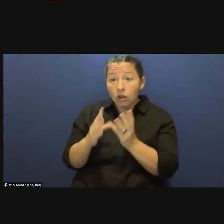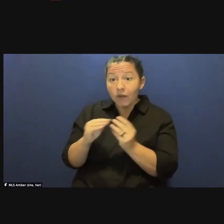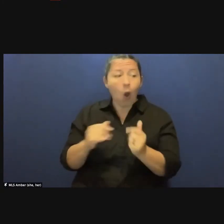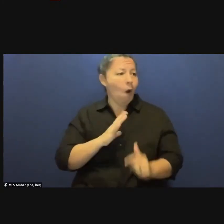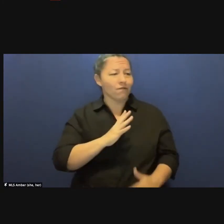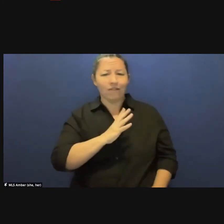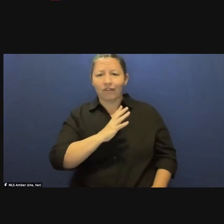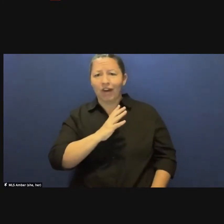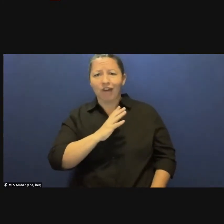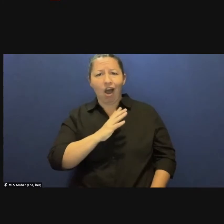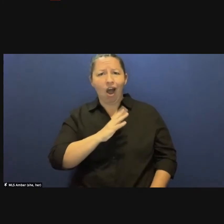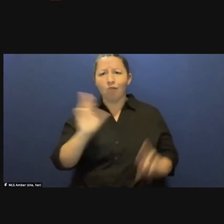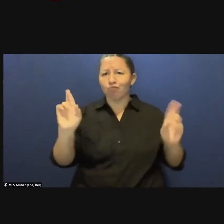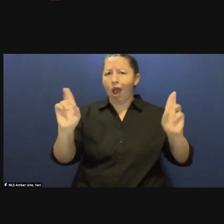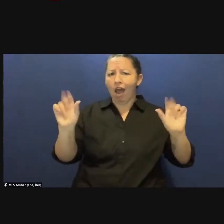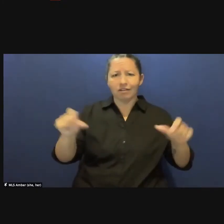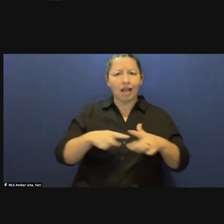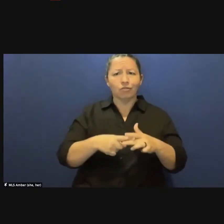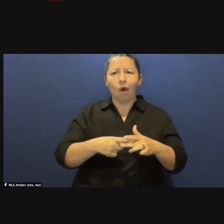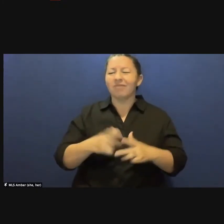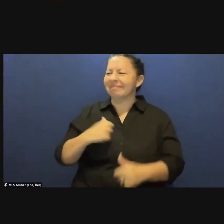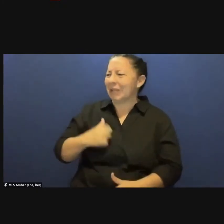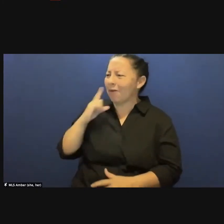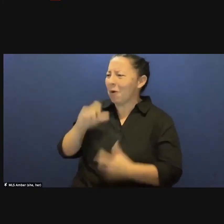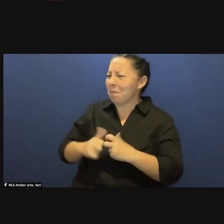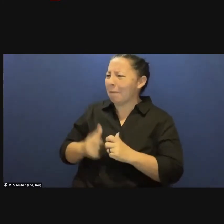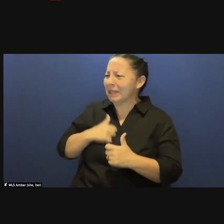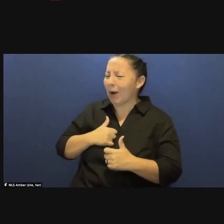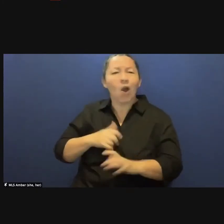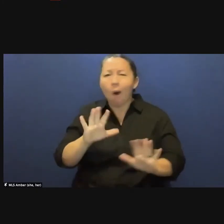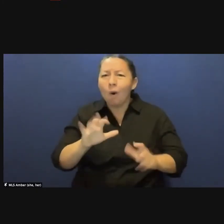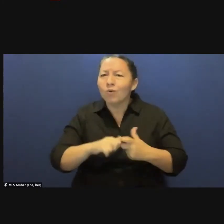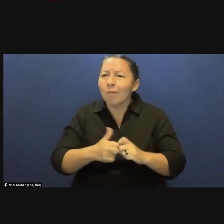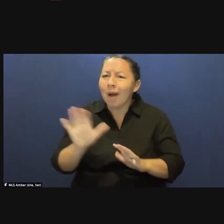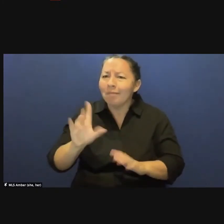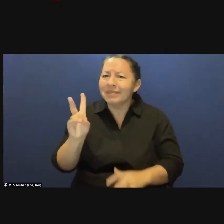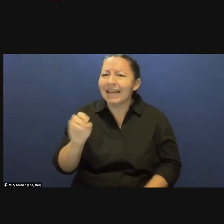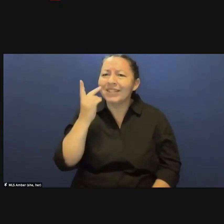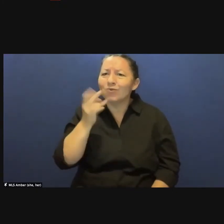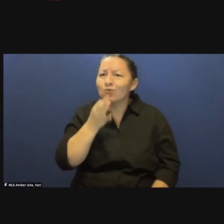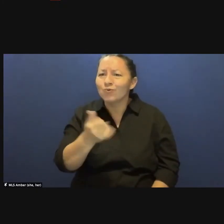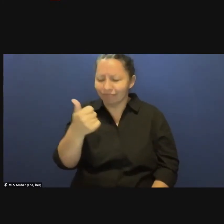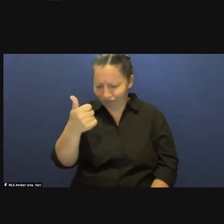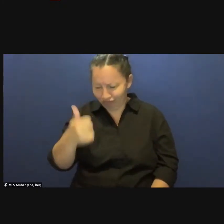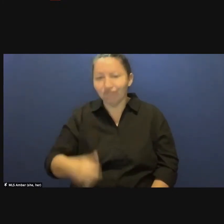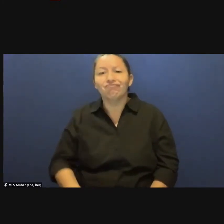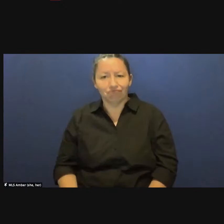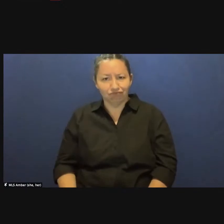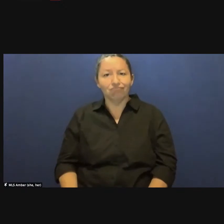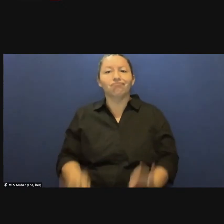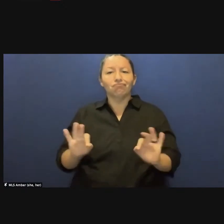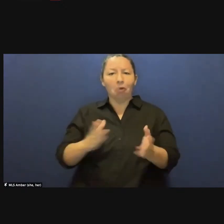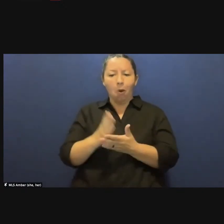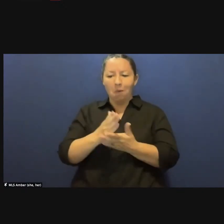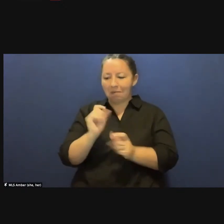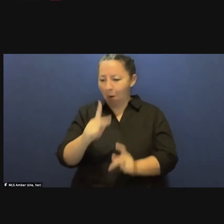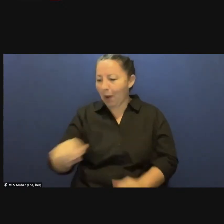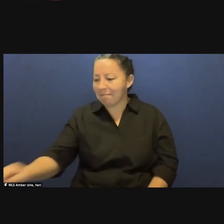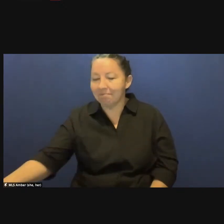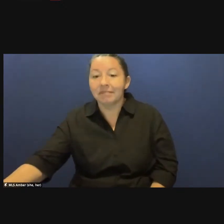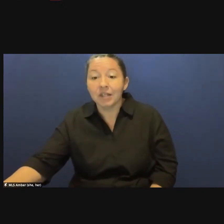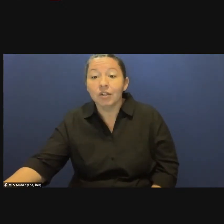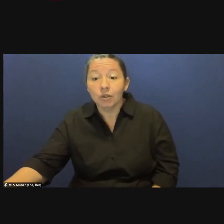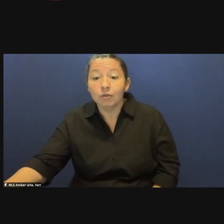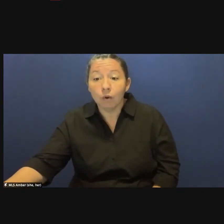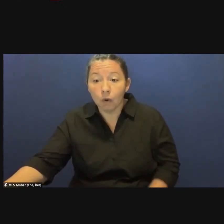I'm ready. We can swap. That's great. Sorry for the problems. Sorry. No problem, Dave. See you in a bit. Yeah. All right. So we